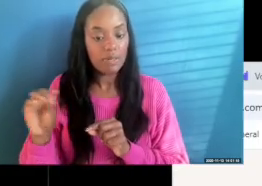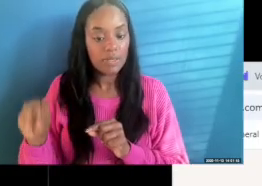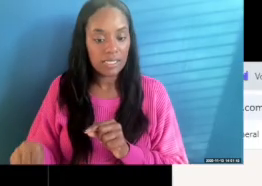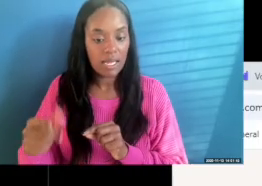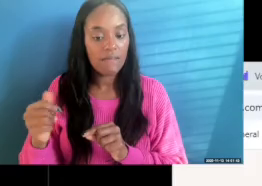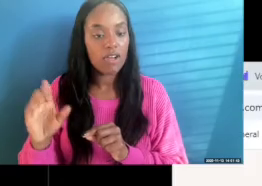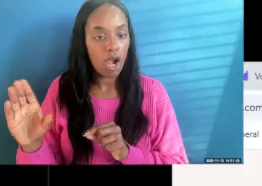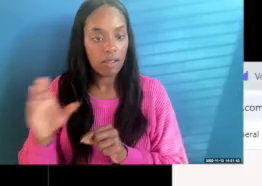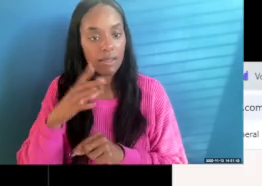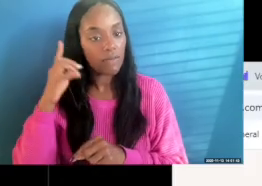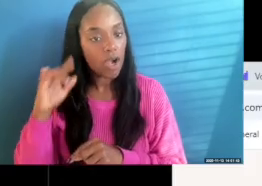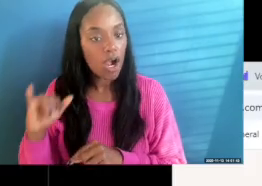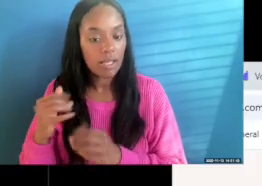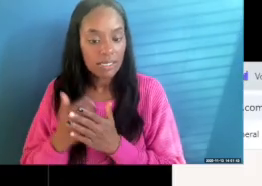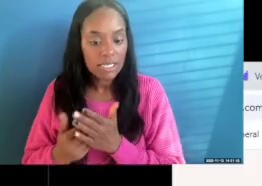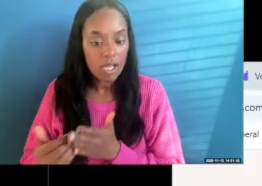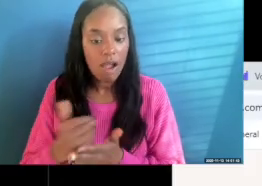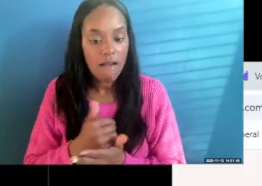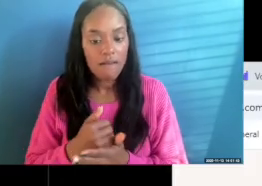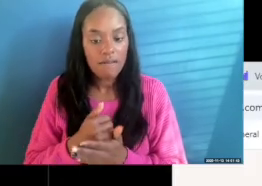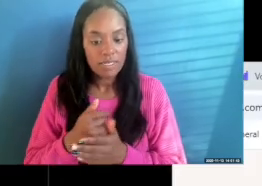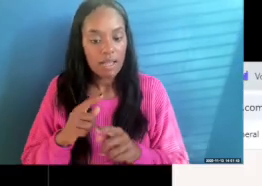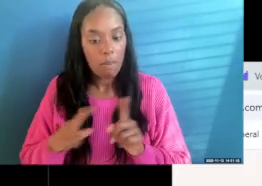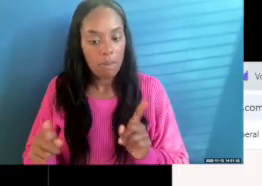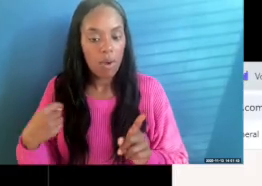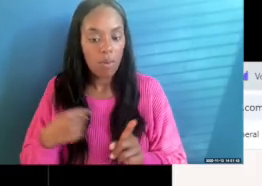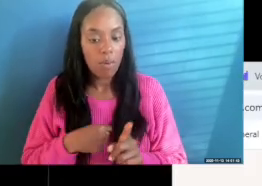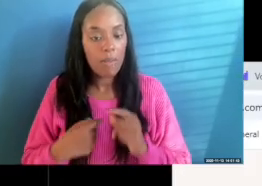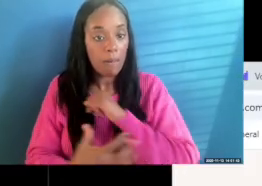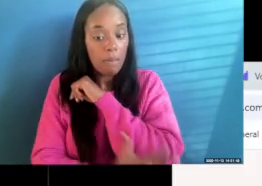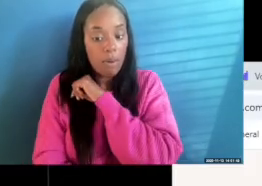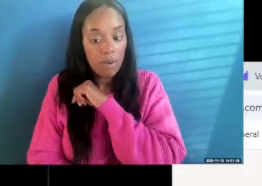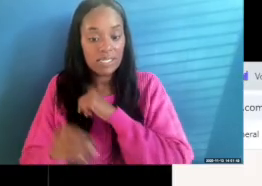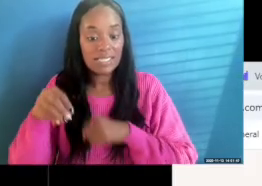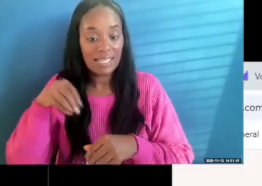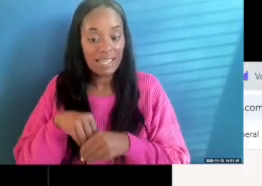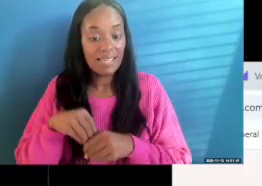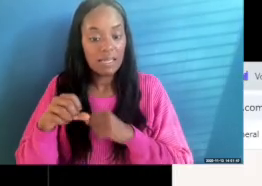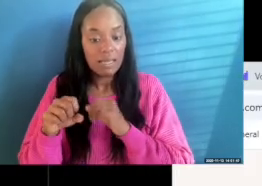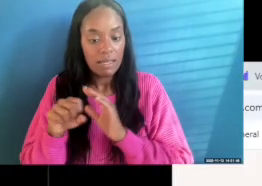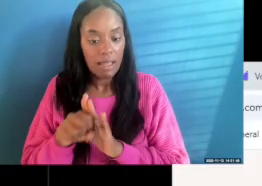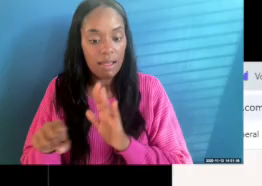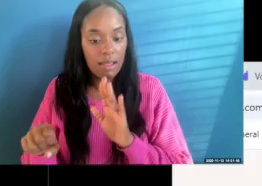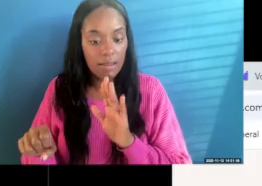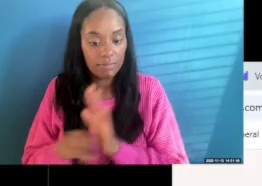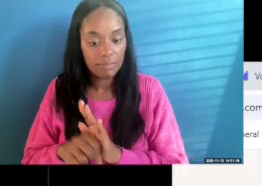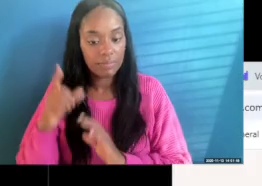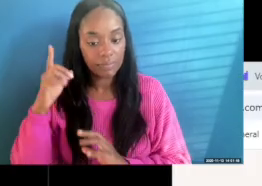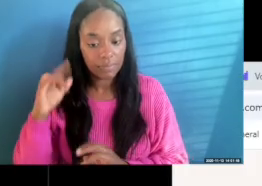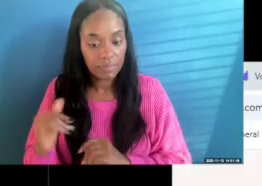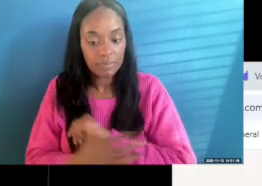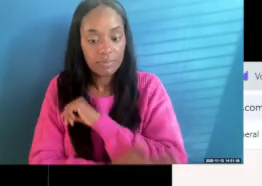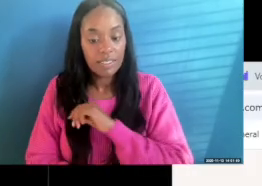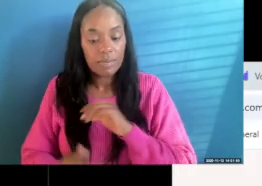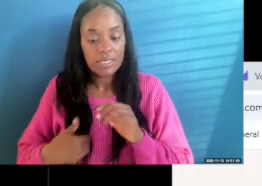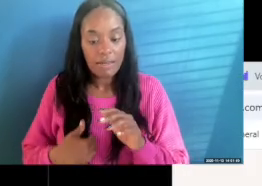is considered one of the 4 poorest cities of the state of California. Yet within 15-mile radius of my city, 80% of the garlic